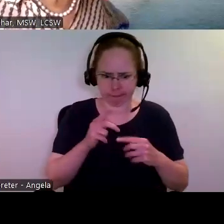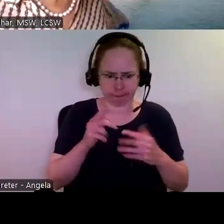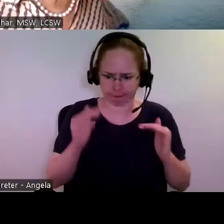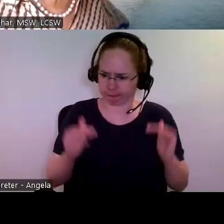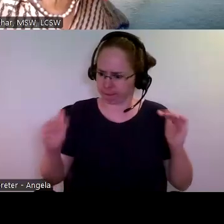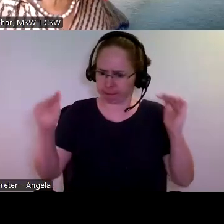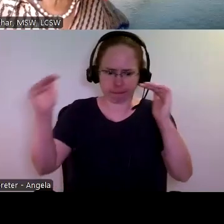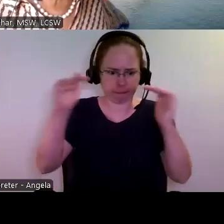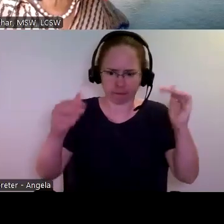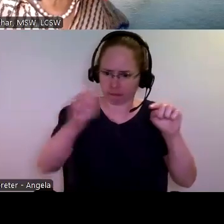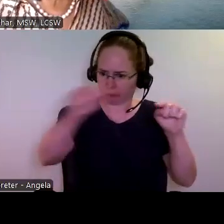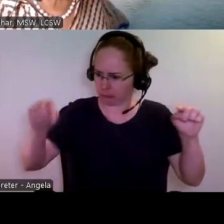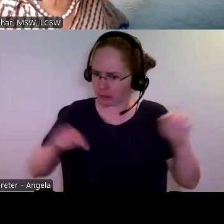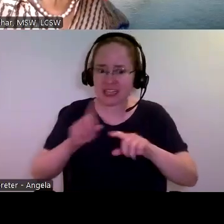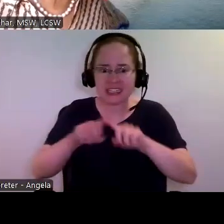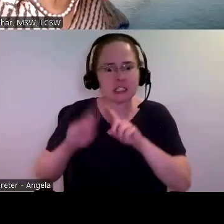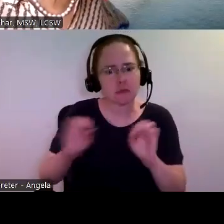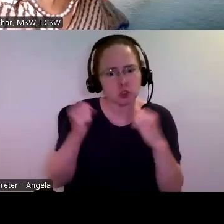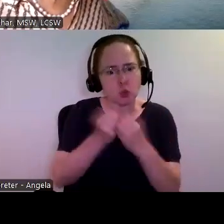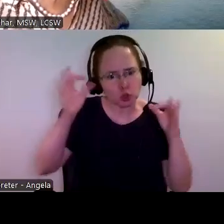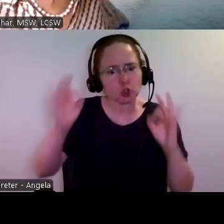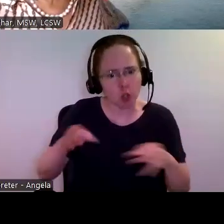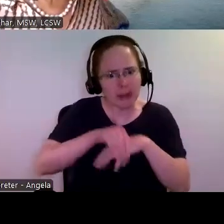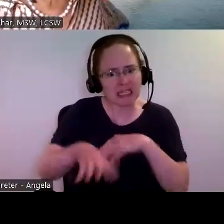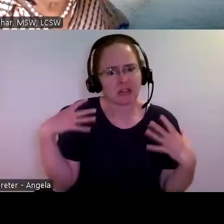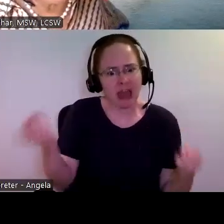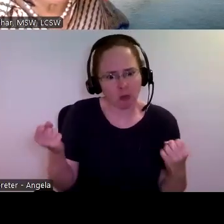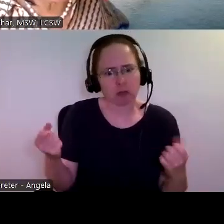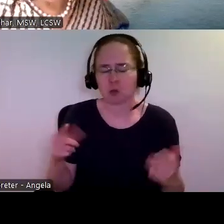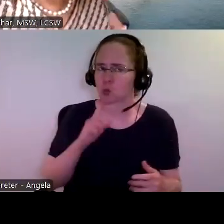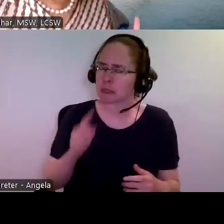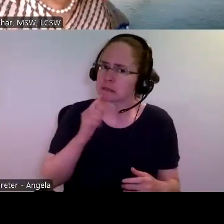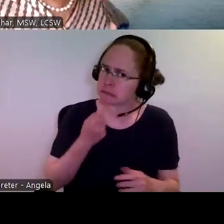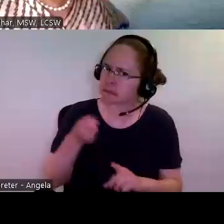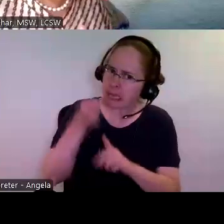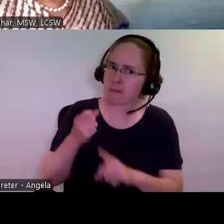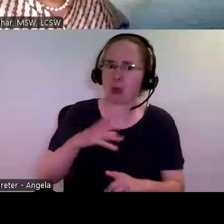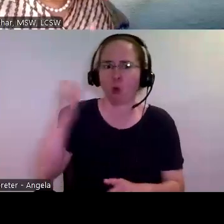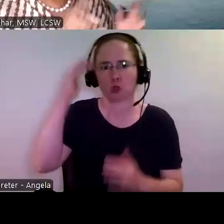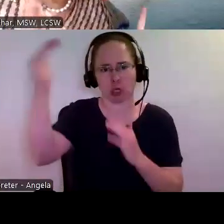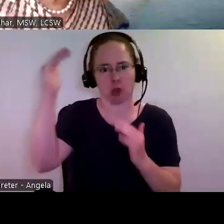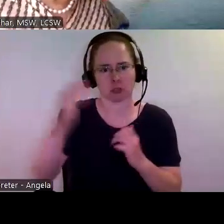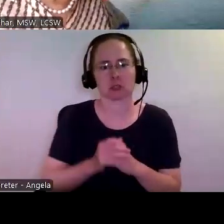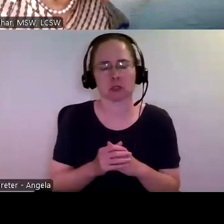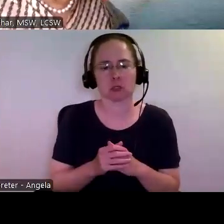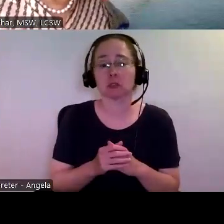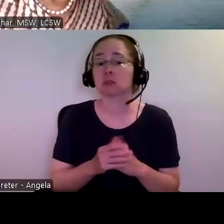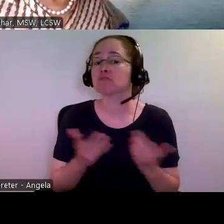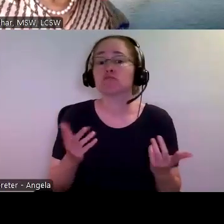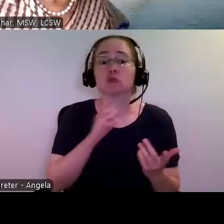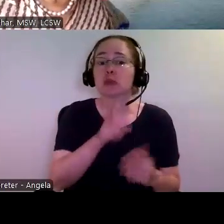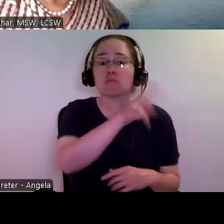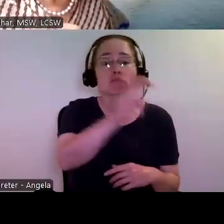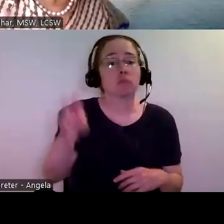are those social determinants of health which have a profound impact on older adults. And let me tell you, wherever I go all